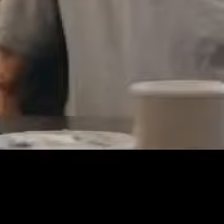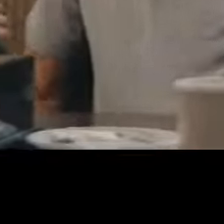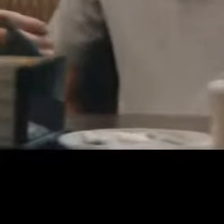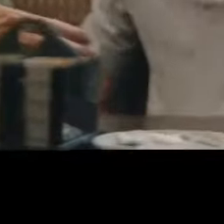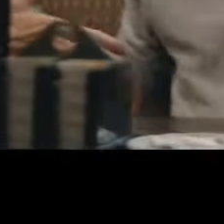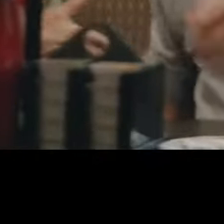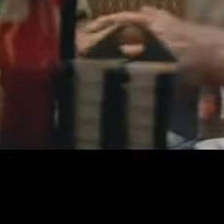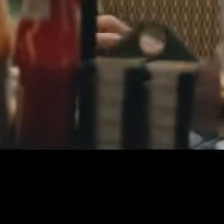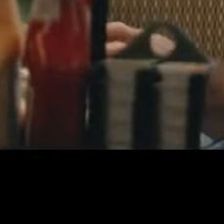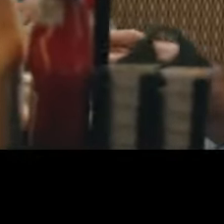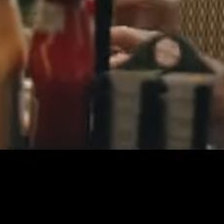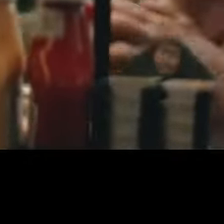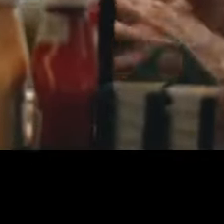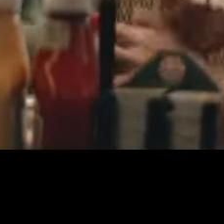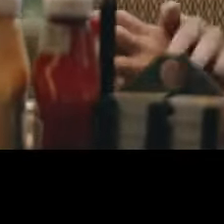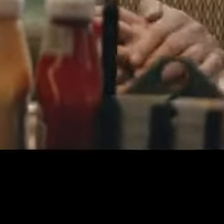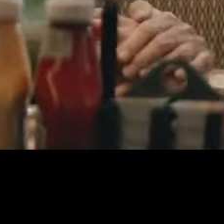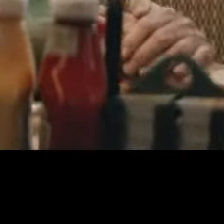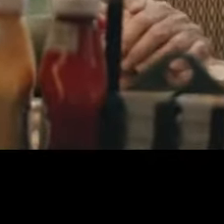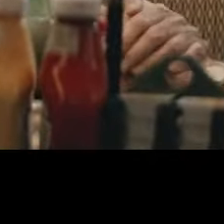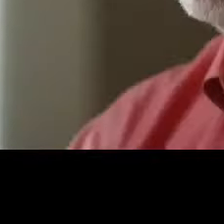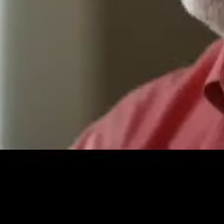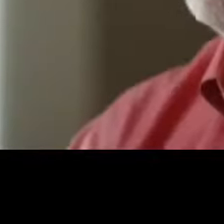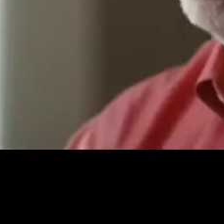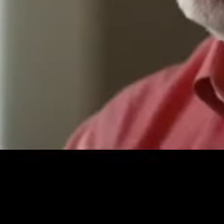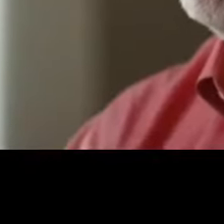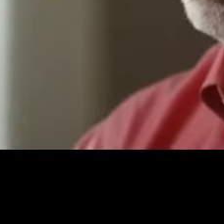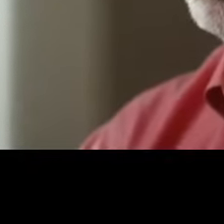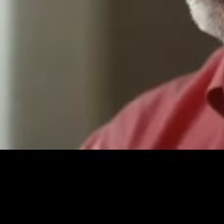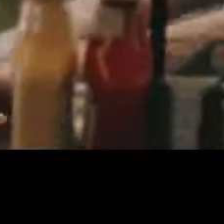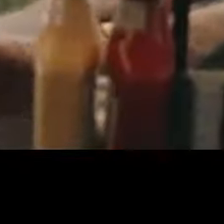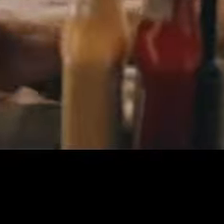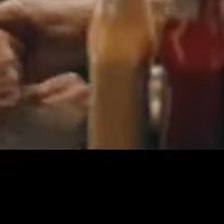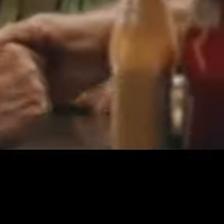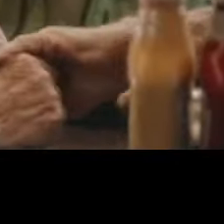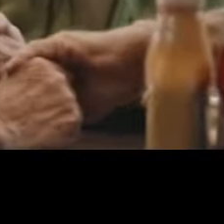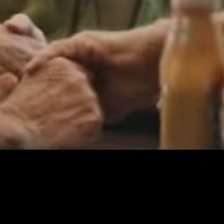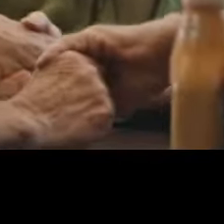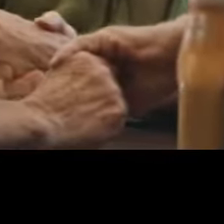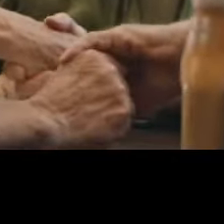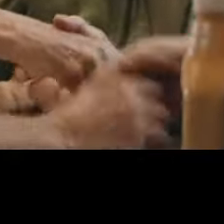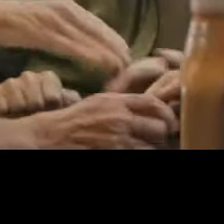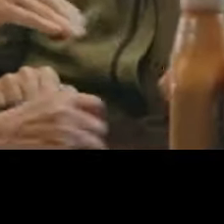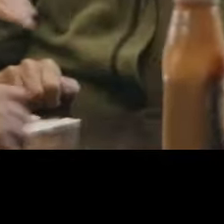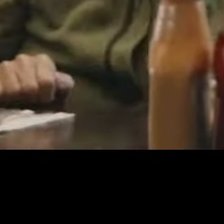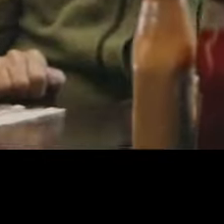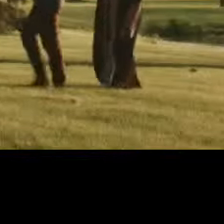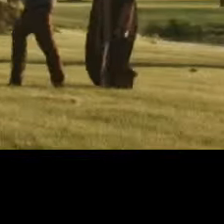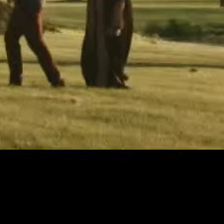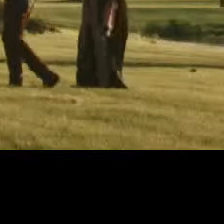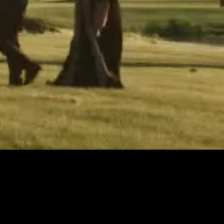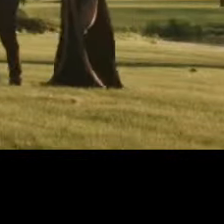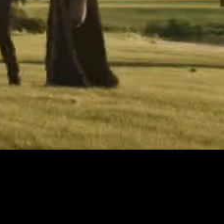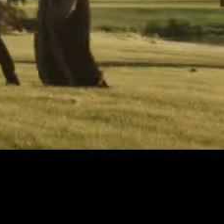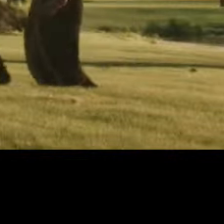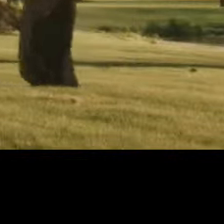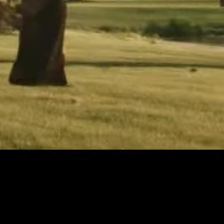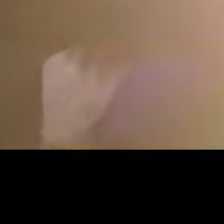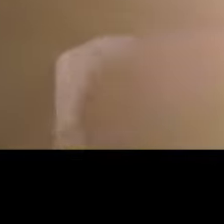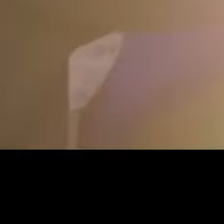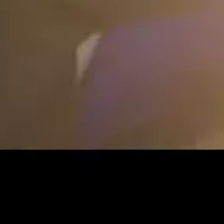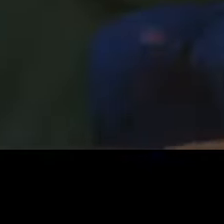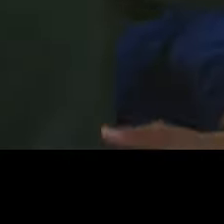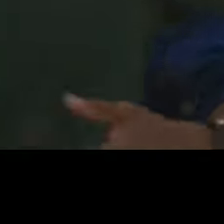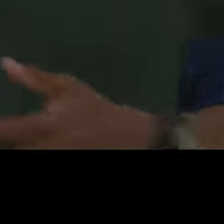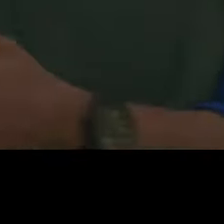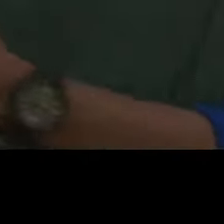there's always an amazing food experience tied to it. Good morning. It's what brings people together. And that's where